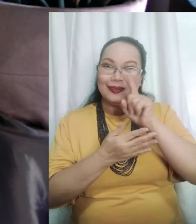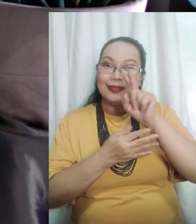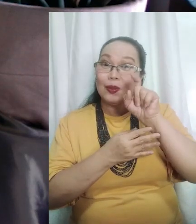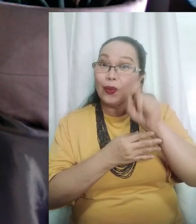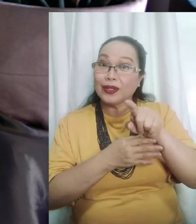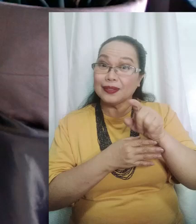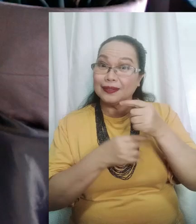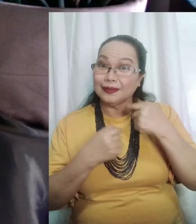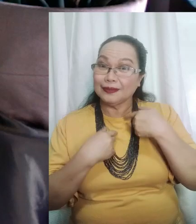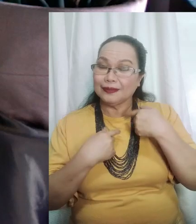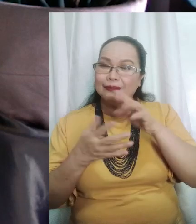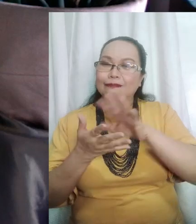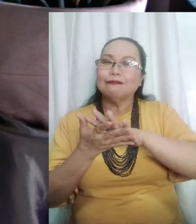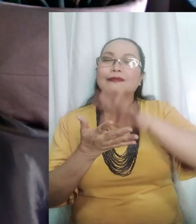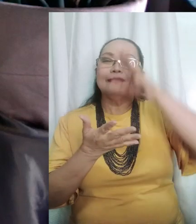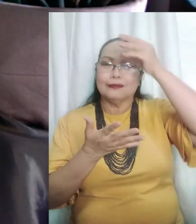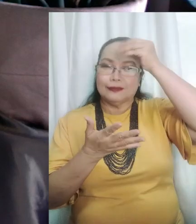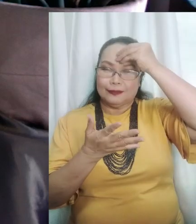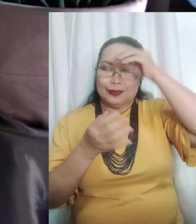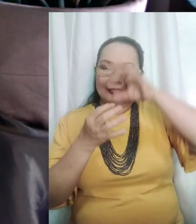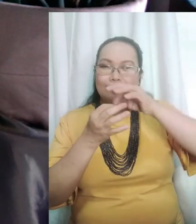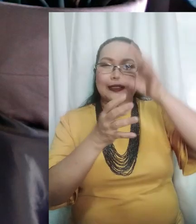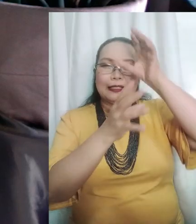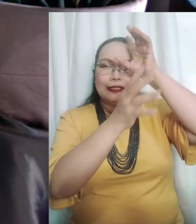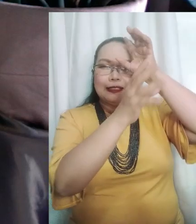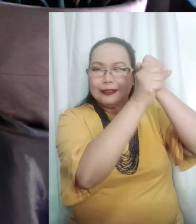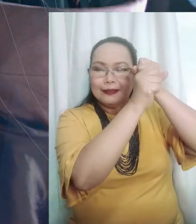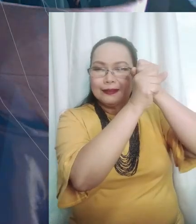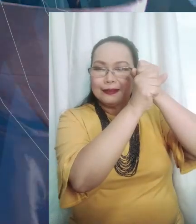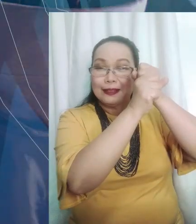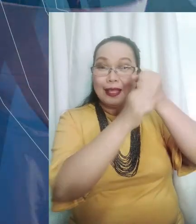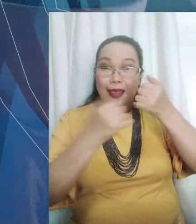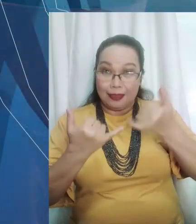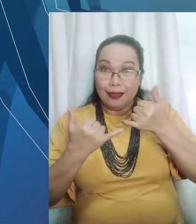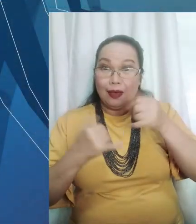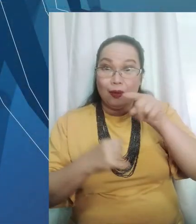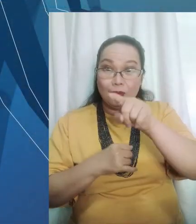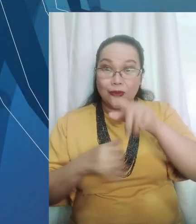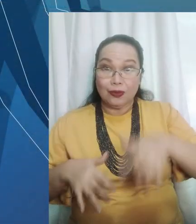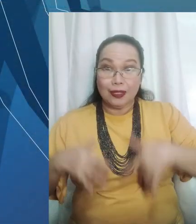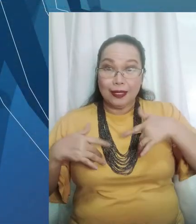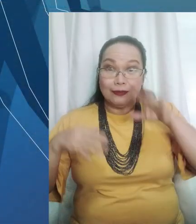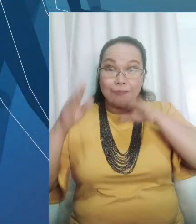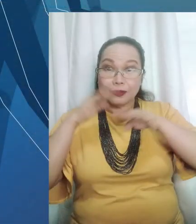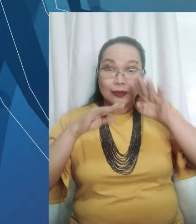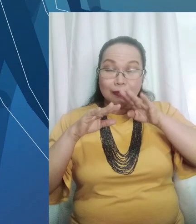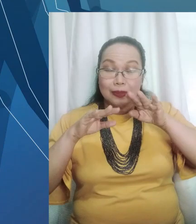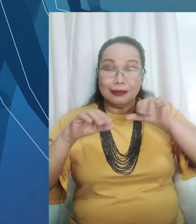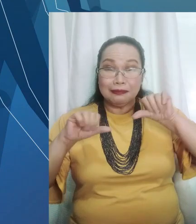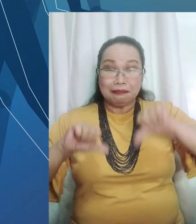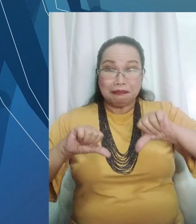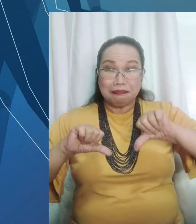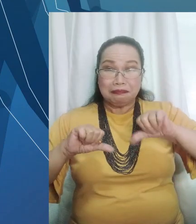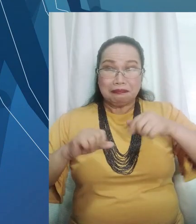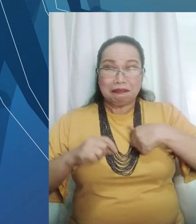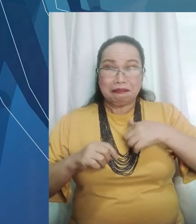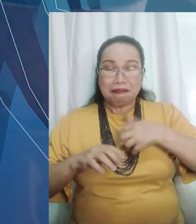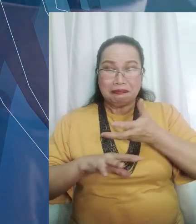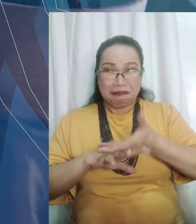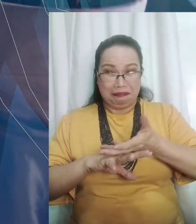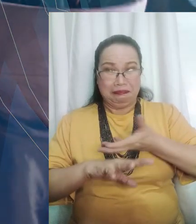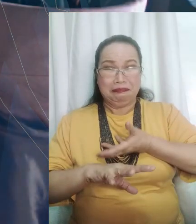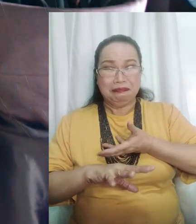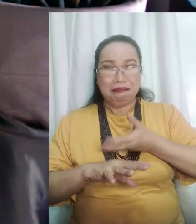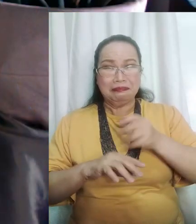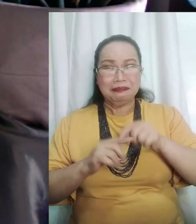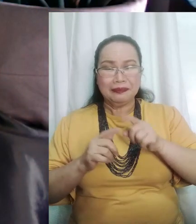Here are some questions for you, okay? Are you at the bottom of the pit right now? You feel like you've been robbed of what